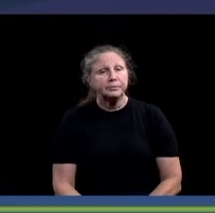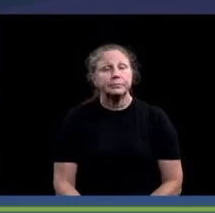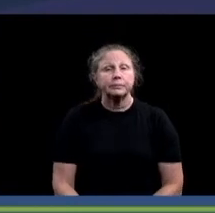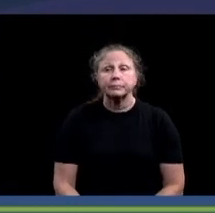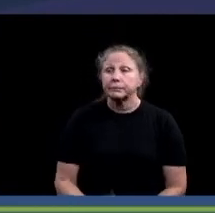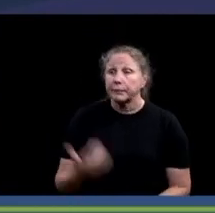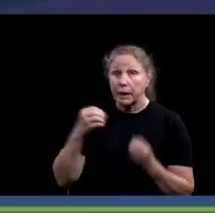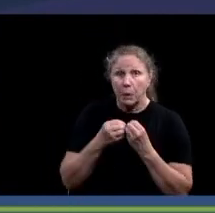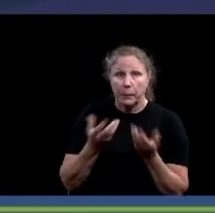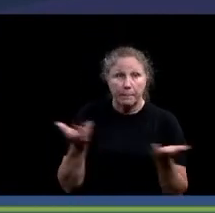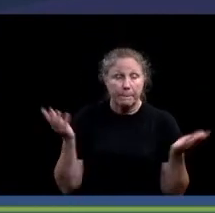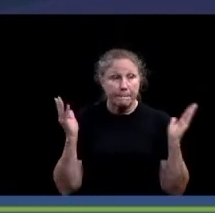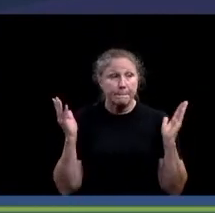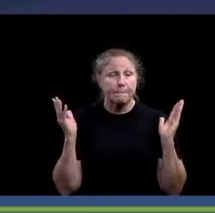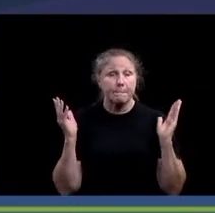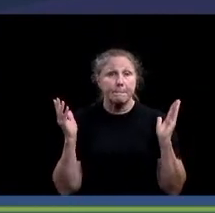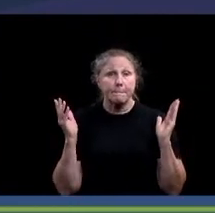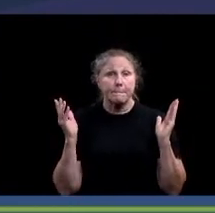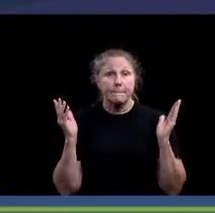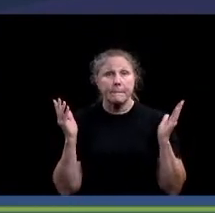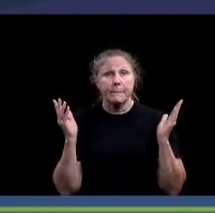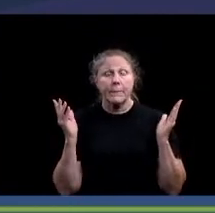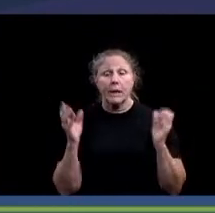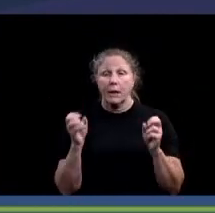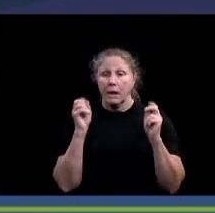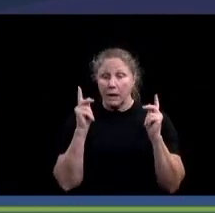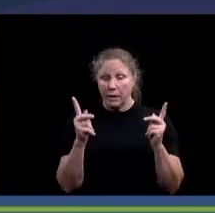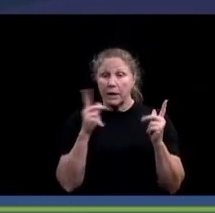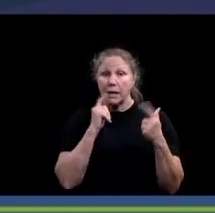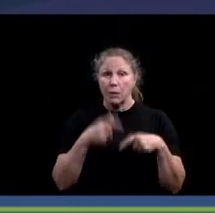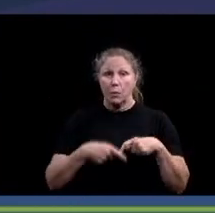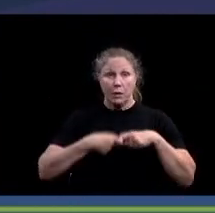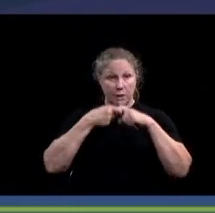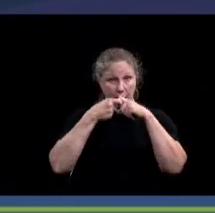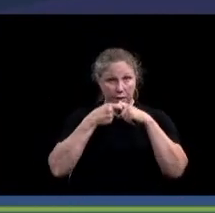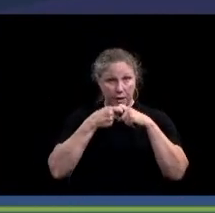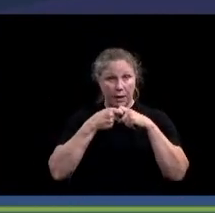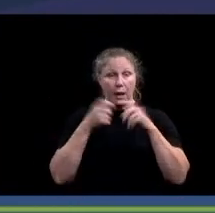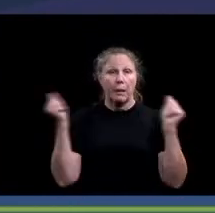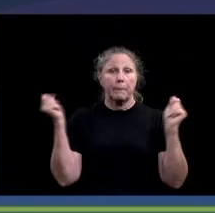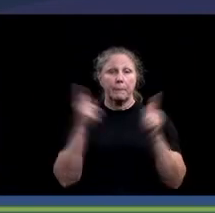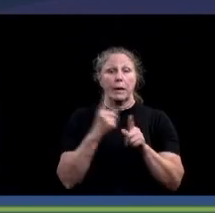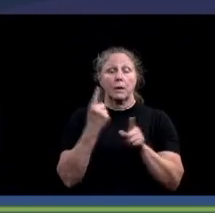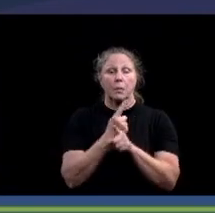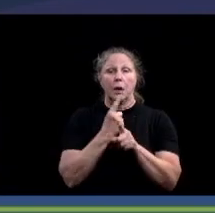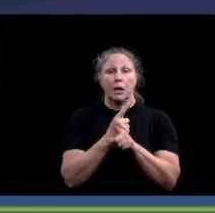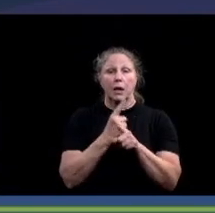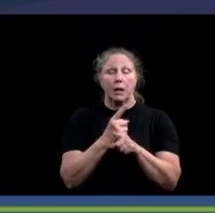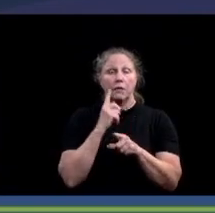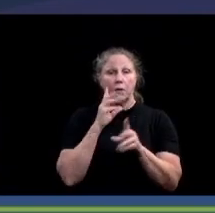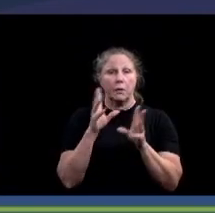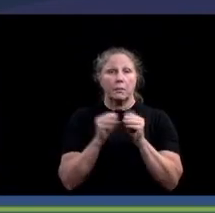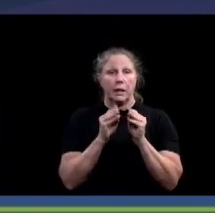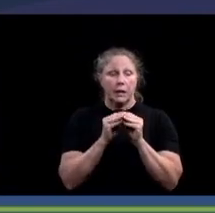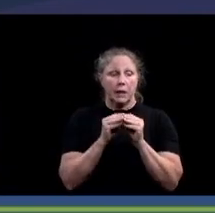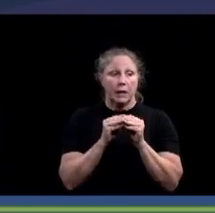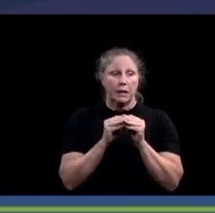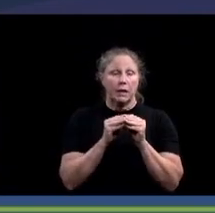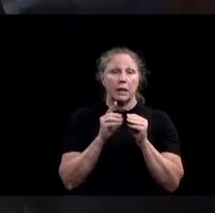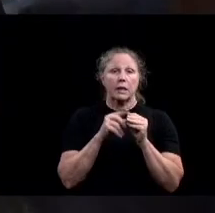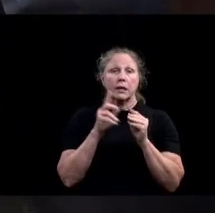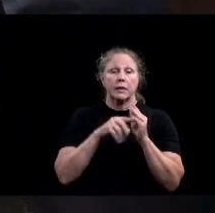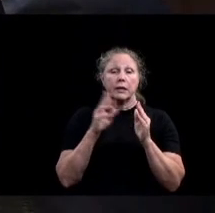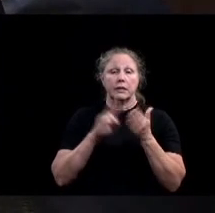Okay, we will now recess the work session and reconvene regular session for executive session as read into the record by the city secretary at 5:31